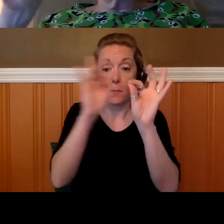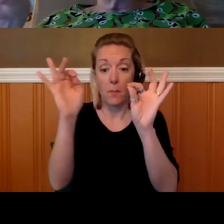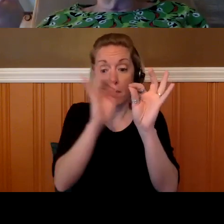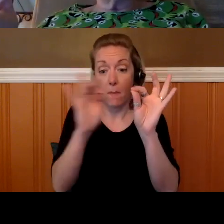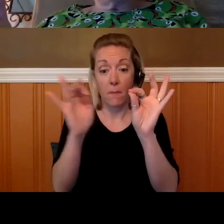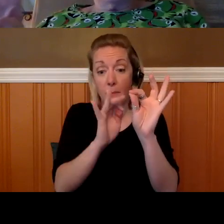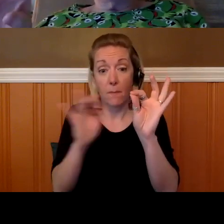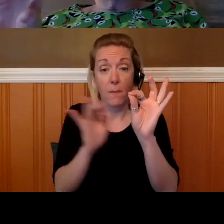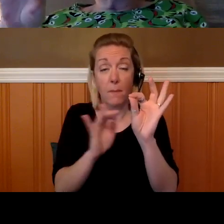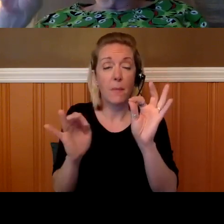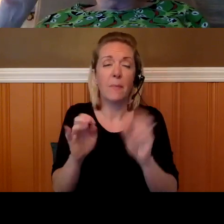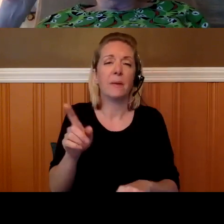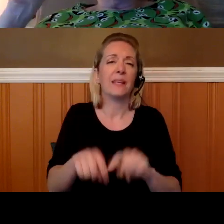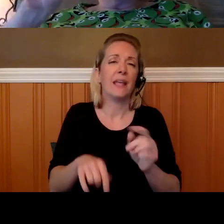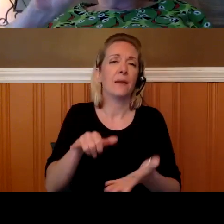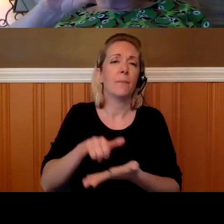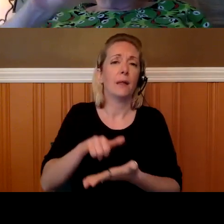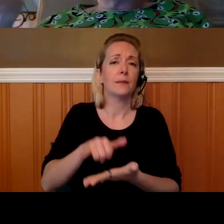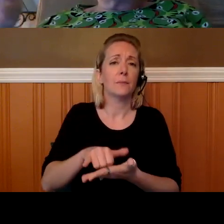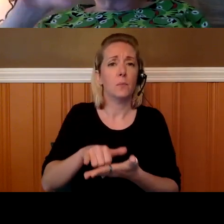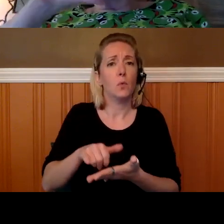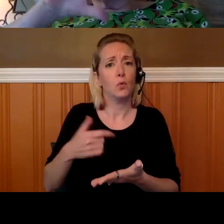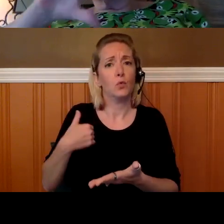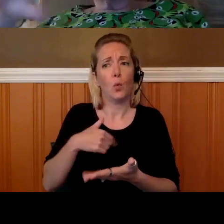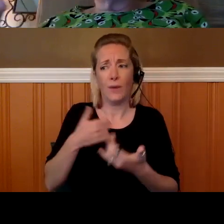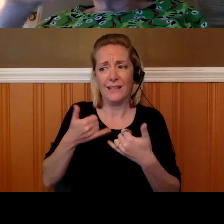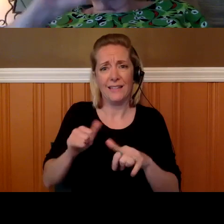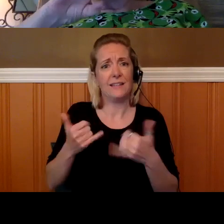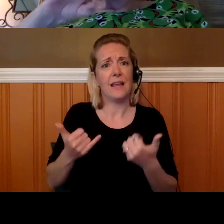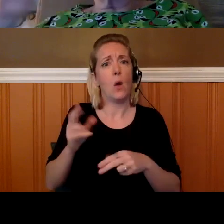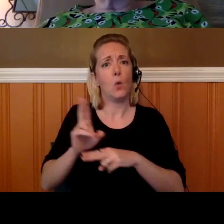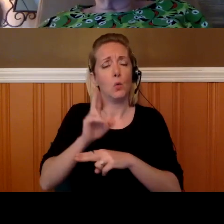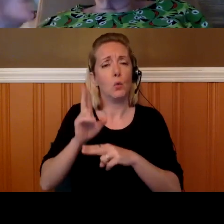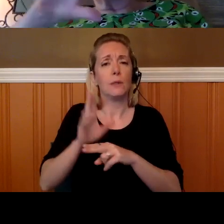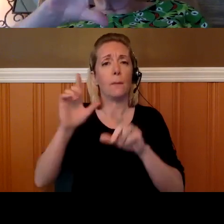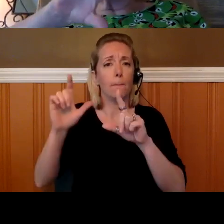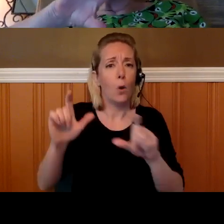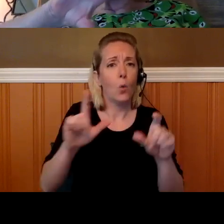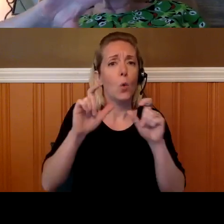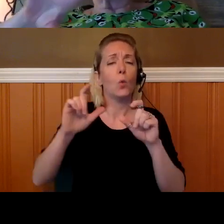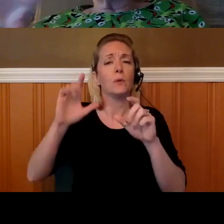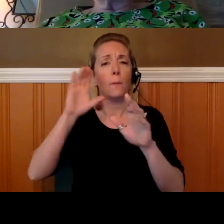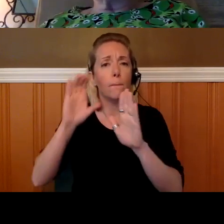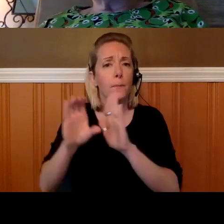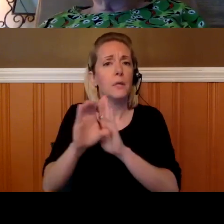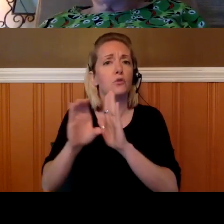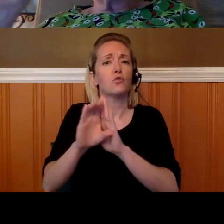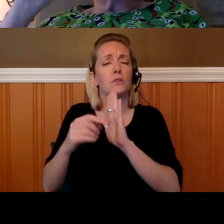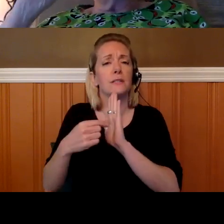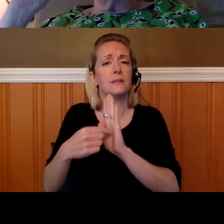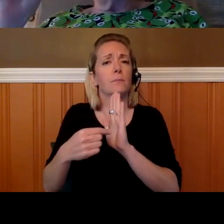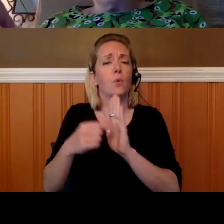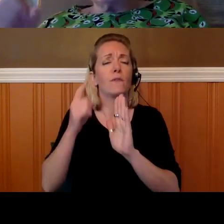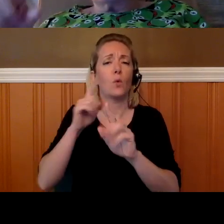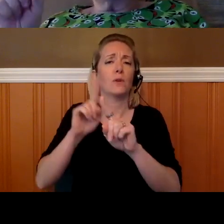pictures and photos and symbols and experience books for all sorts of content. And that's where I want